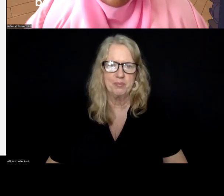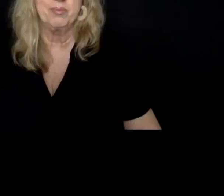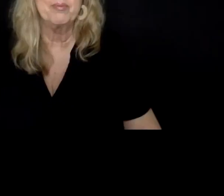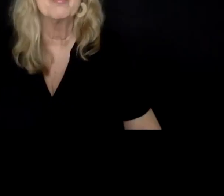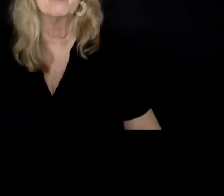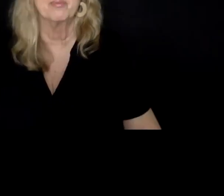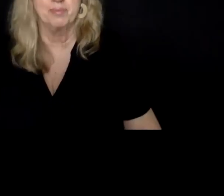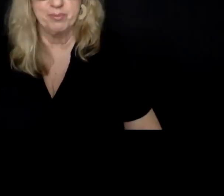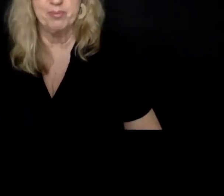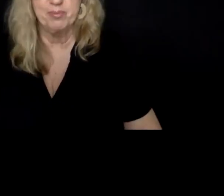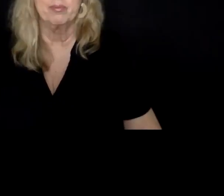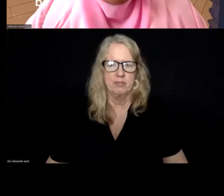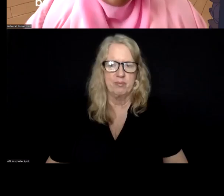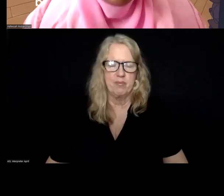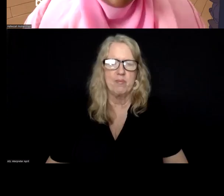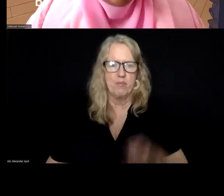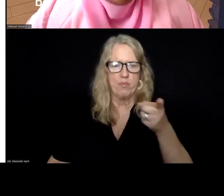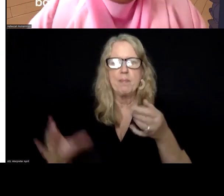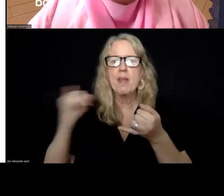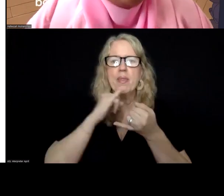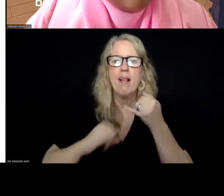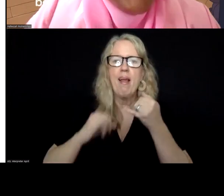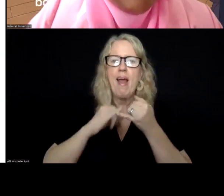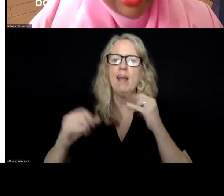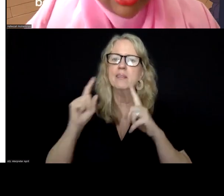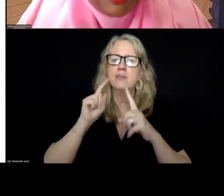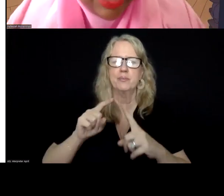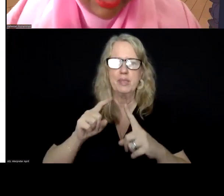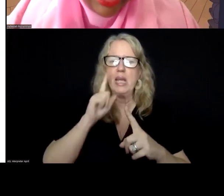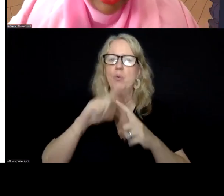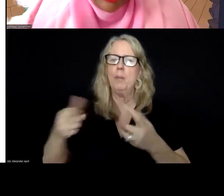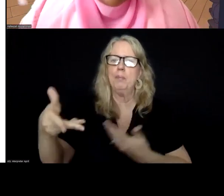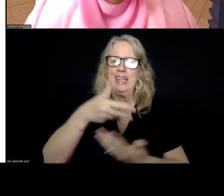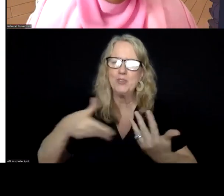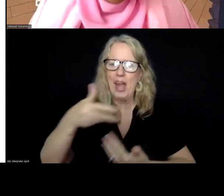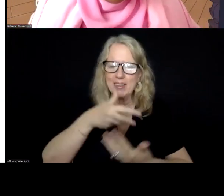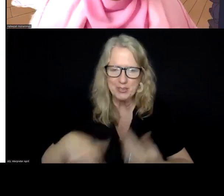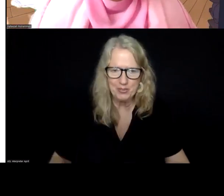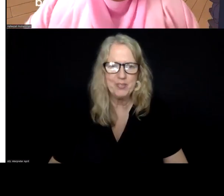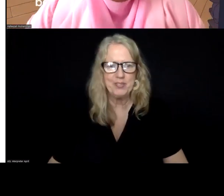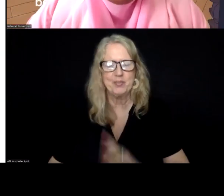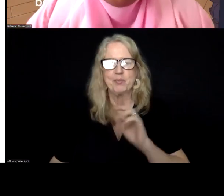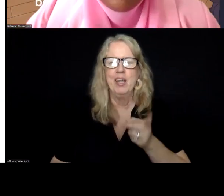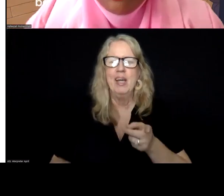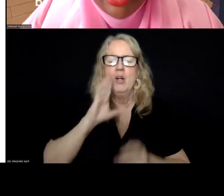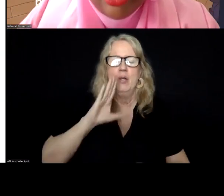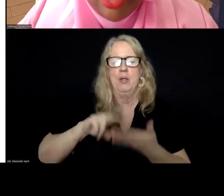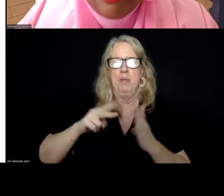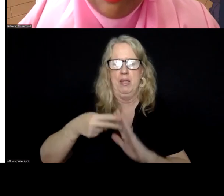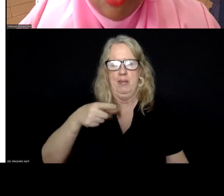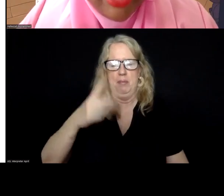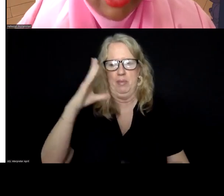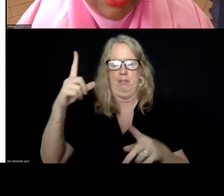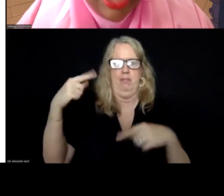All right, so the last highlight is going to be interactive. And this is something that we've been